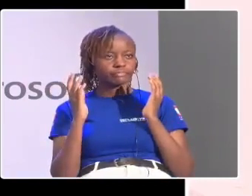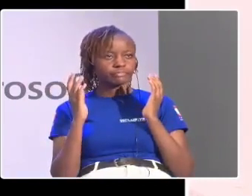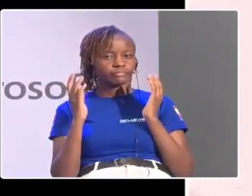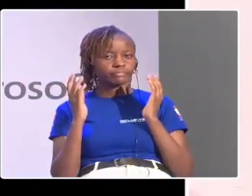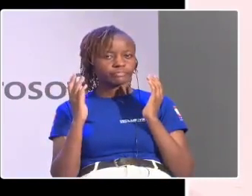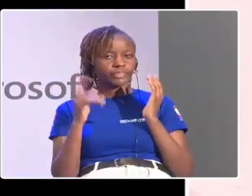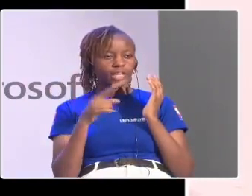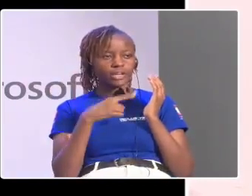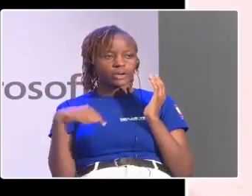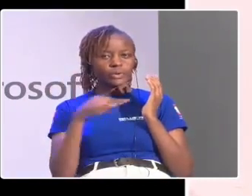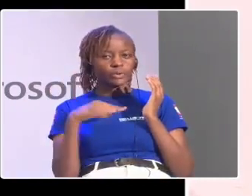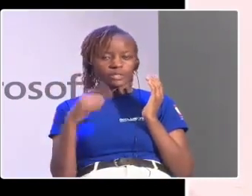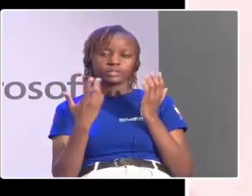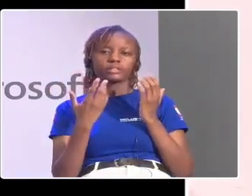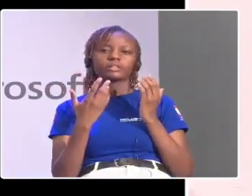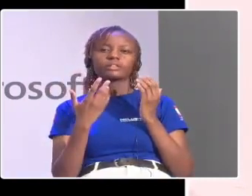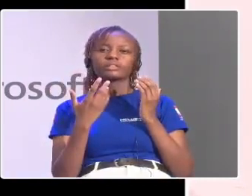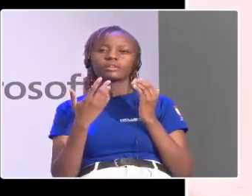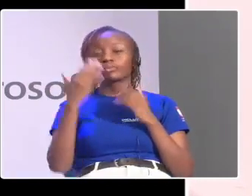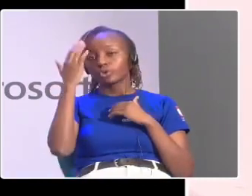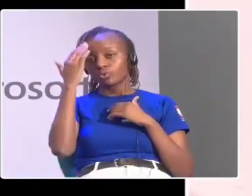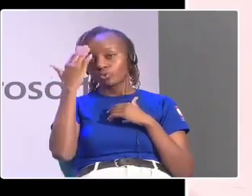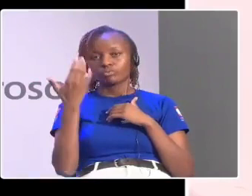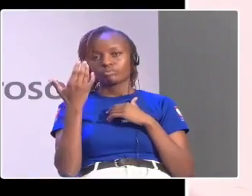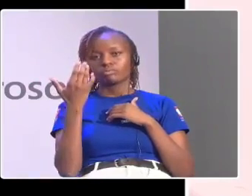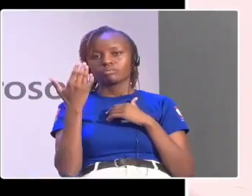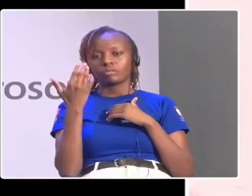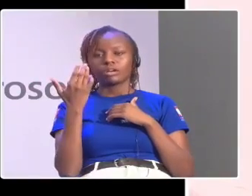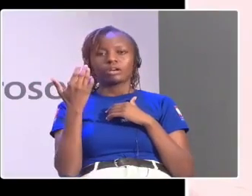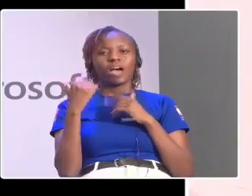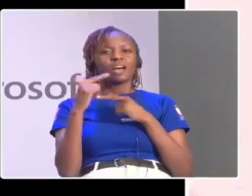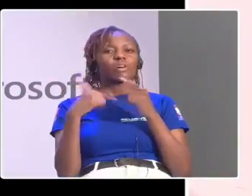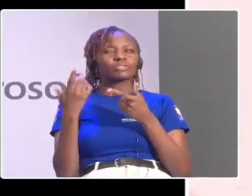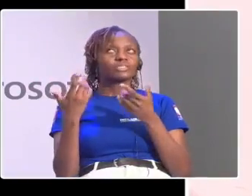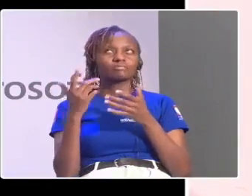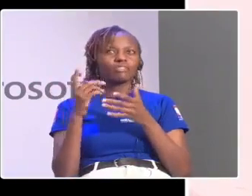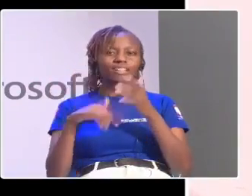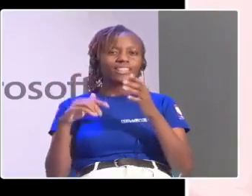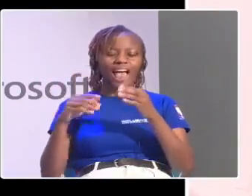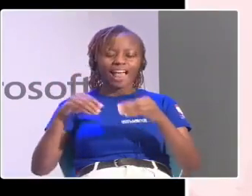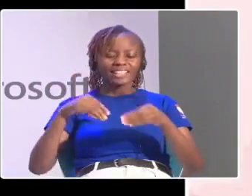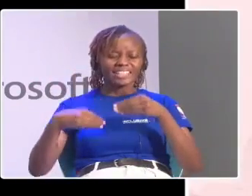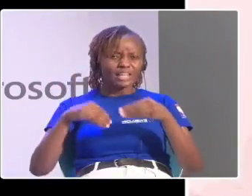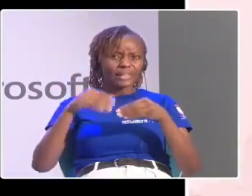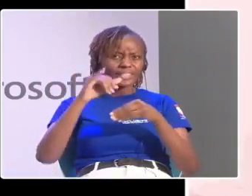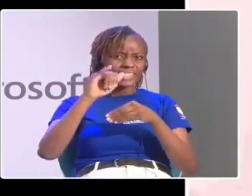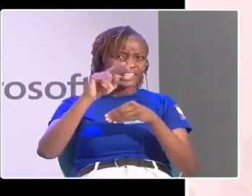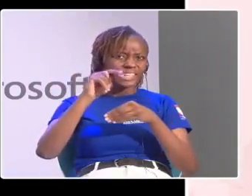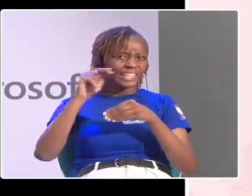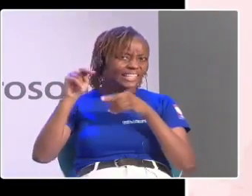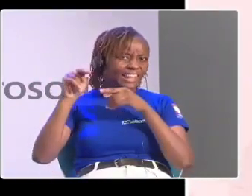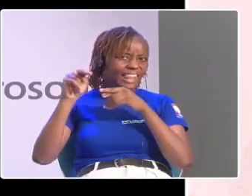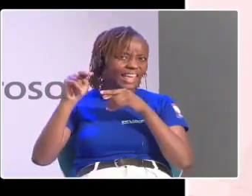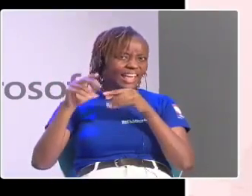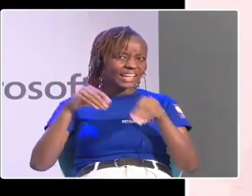we're very involved in an organization called Disability In, which is primarily based in the